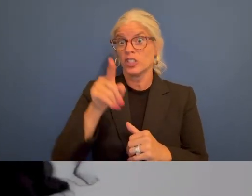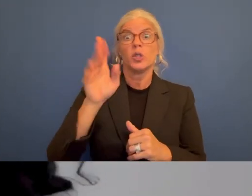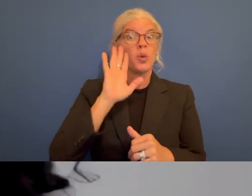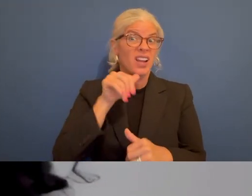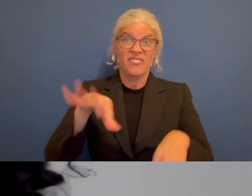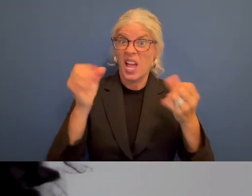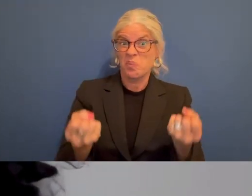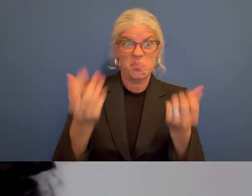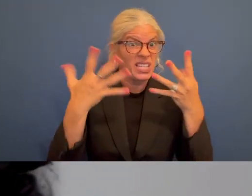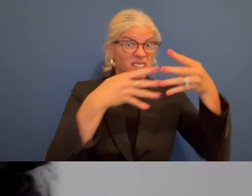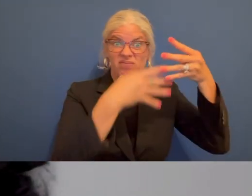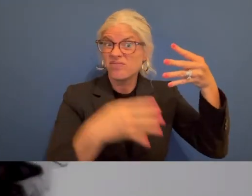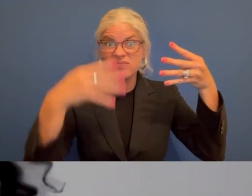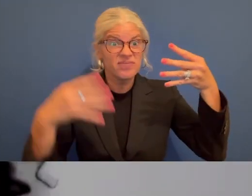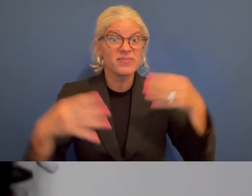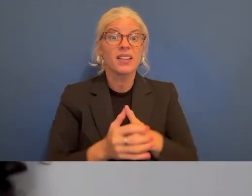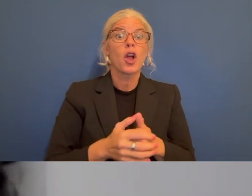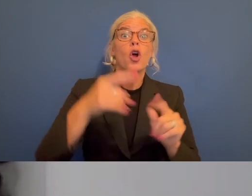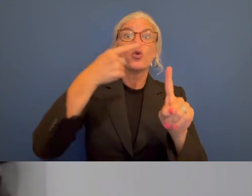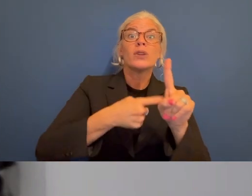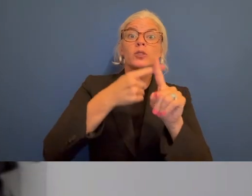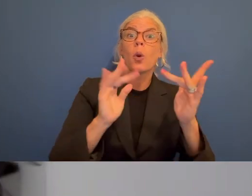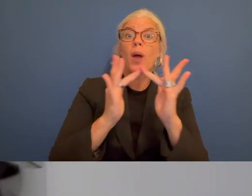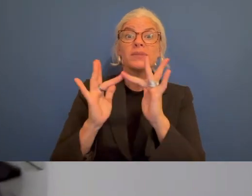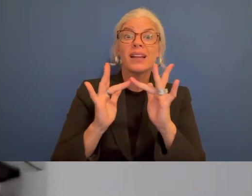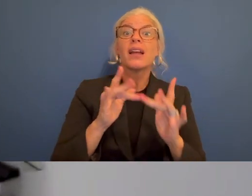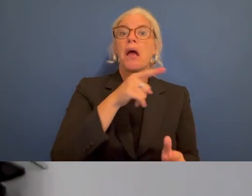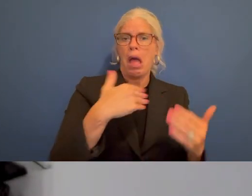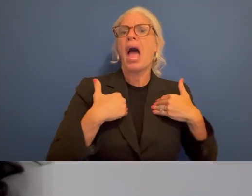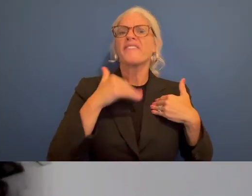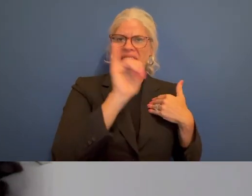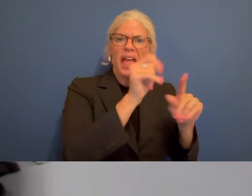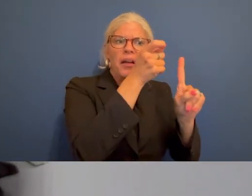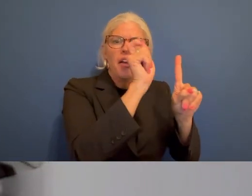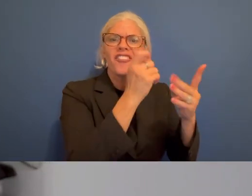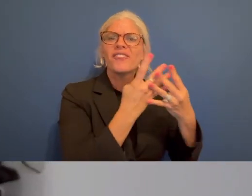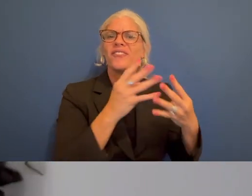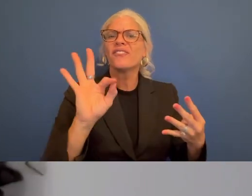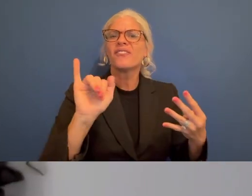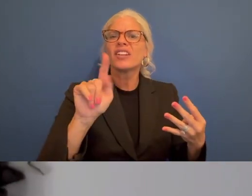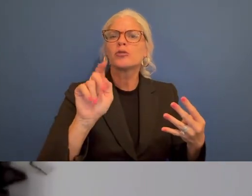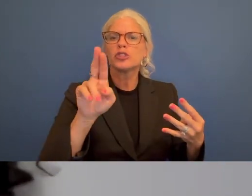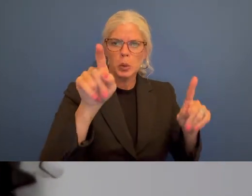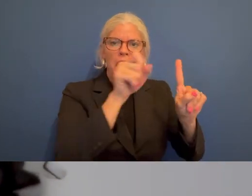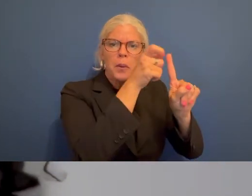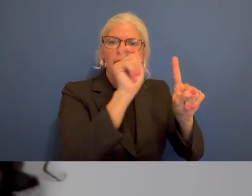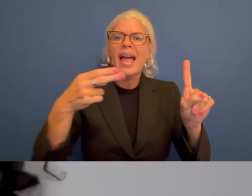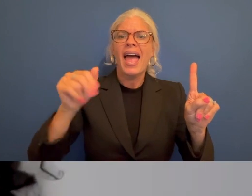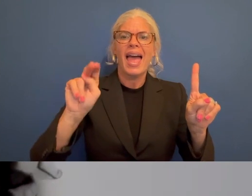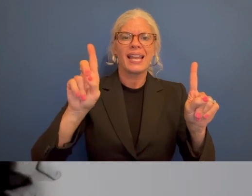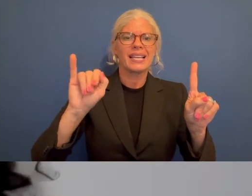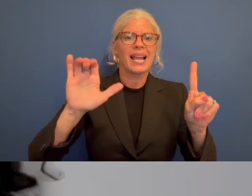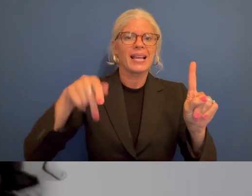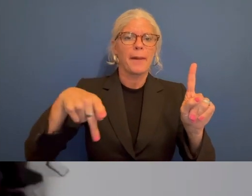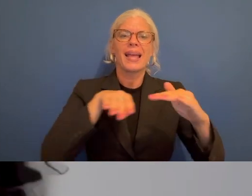Well, you're not going to find a lot of options. They do actually on those rental websites, they do have that as a filter where you can